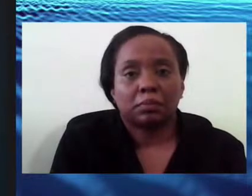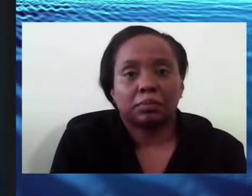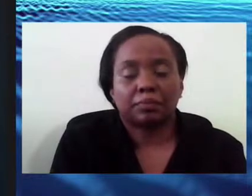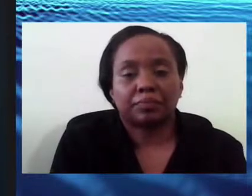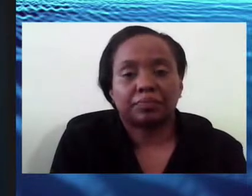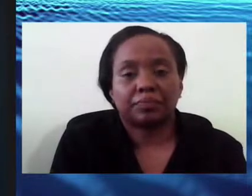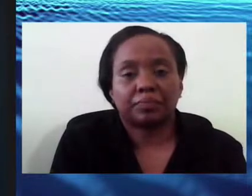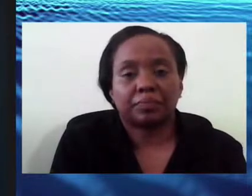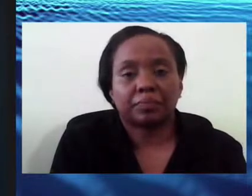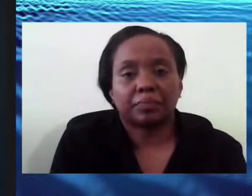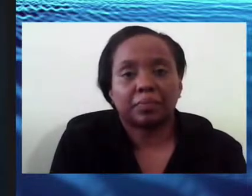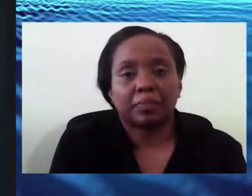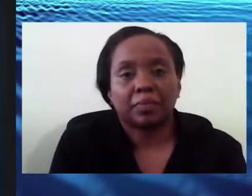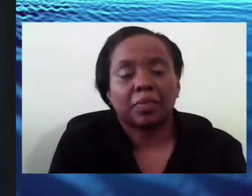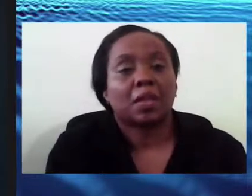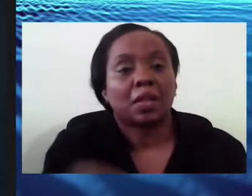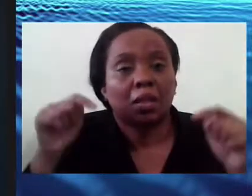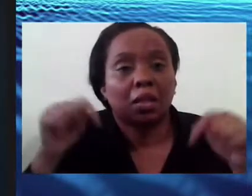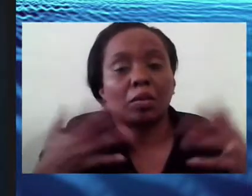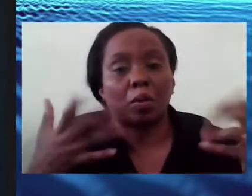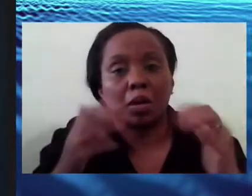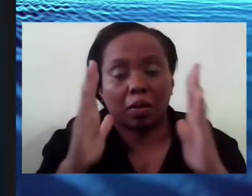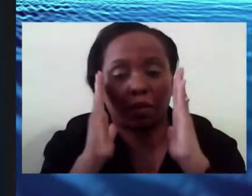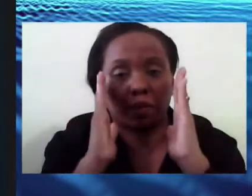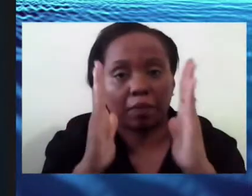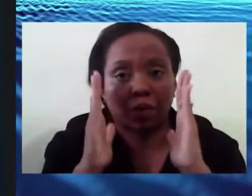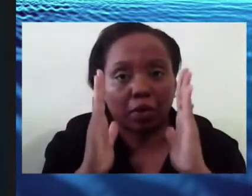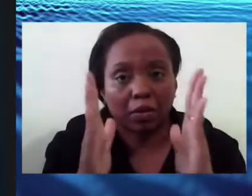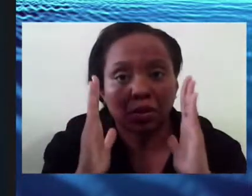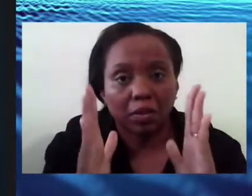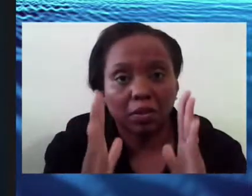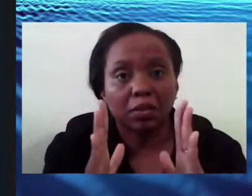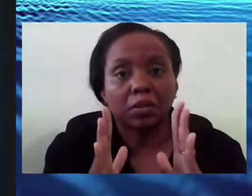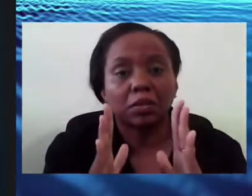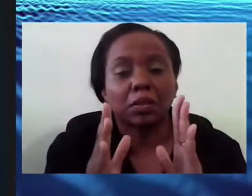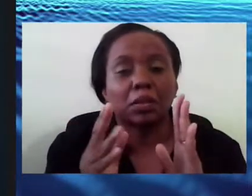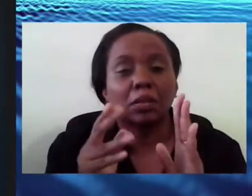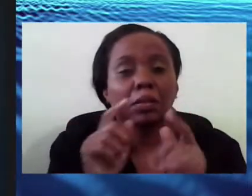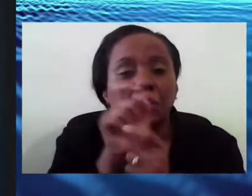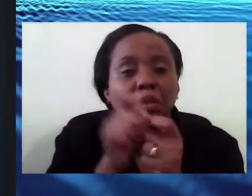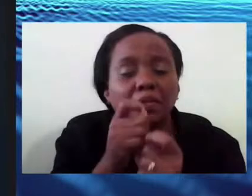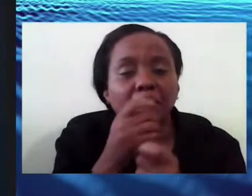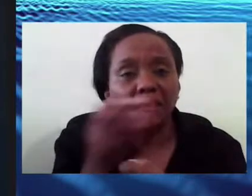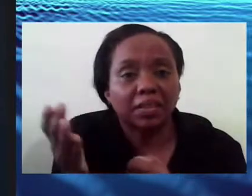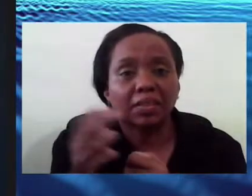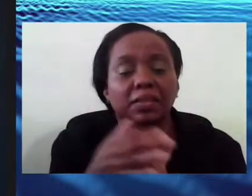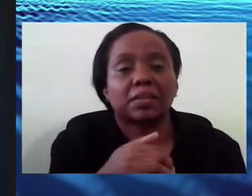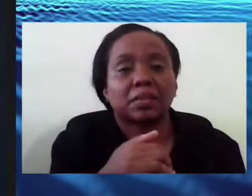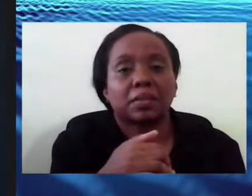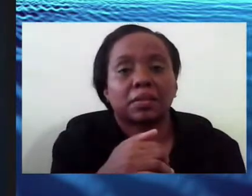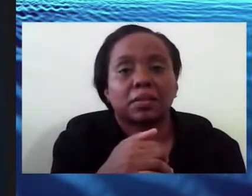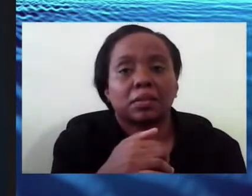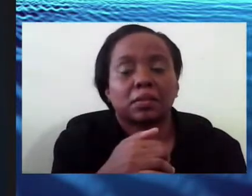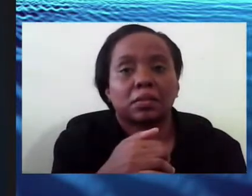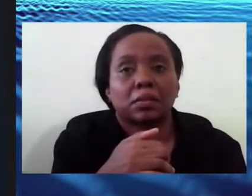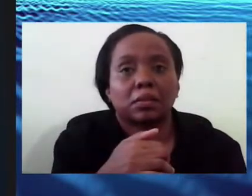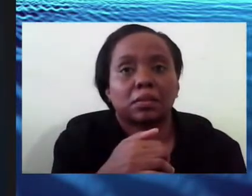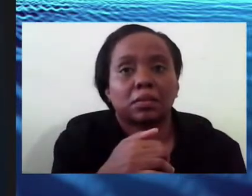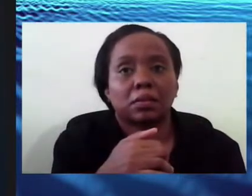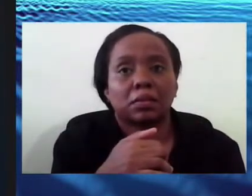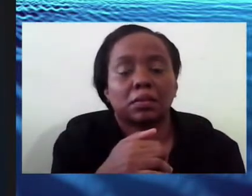difficulty with this press conference is that we're trying to focus on certain things in the press conference. So the ministers who are responsible or who